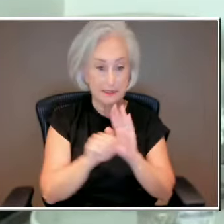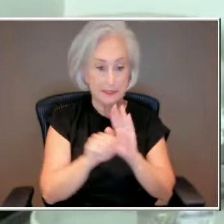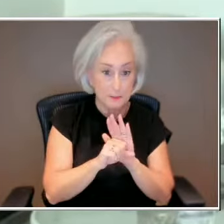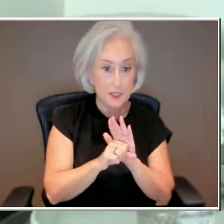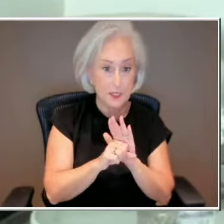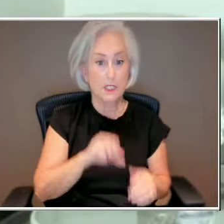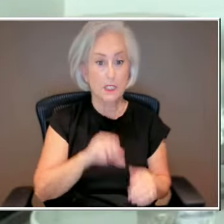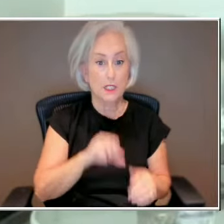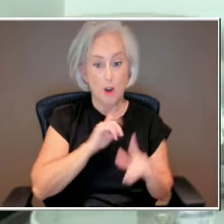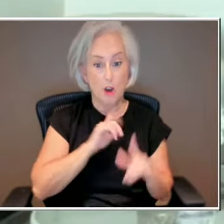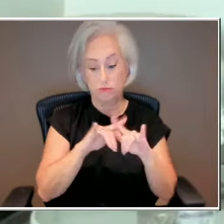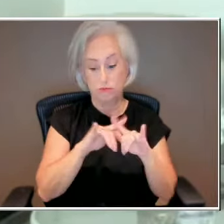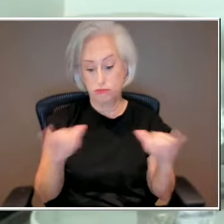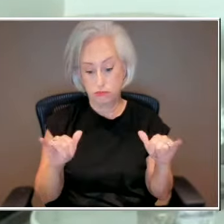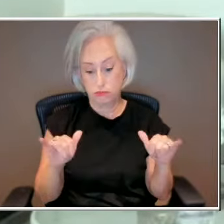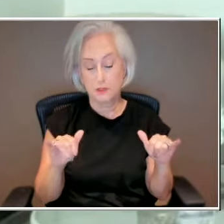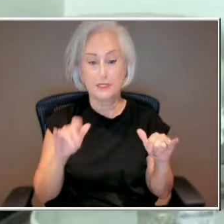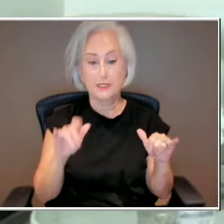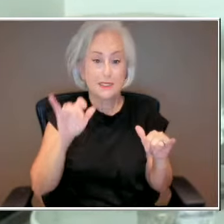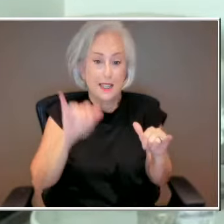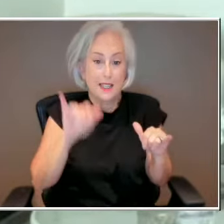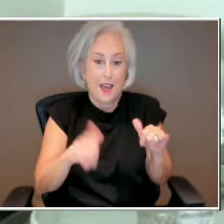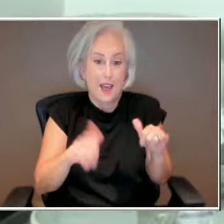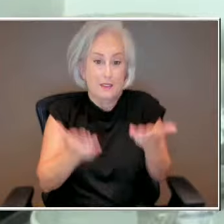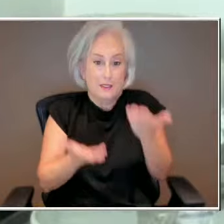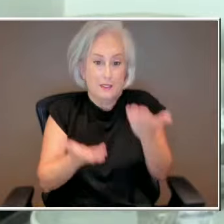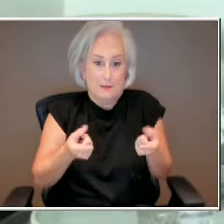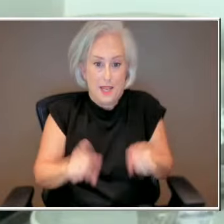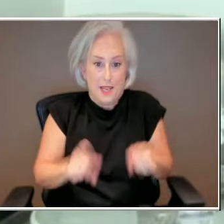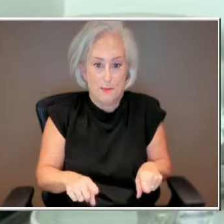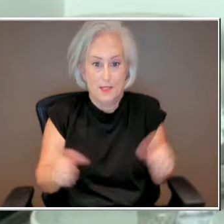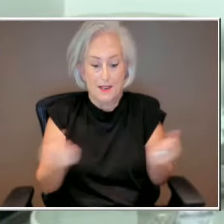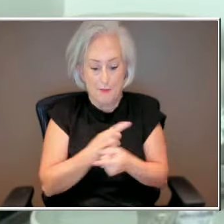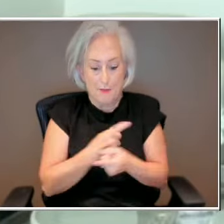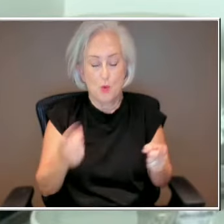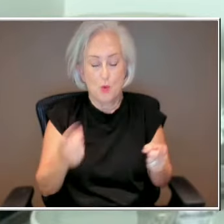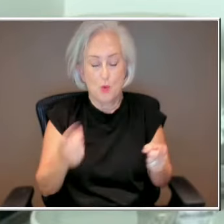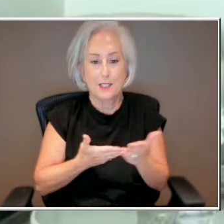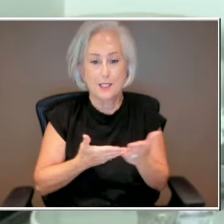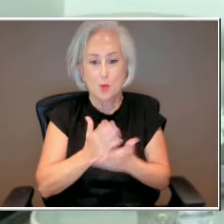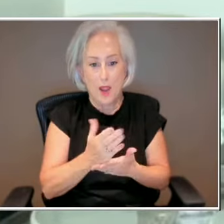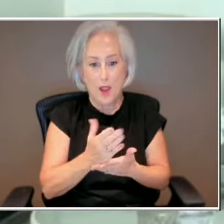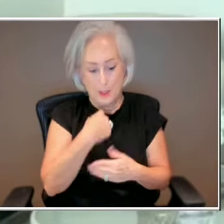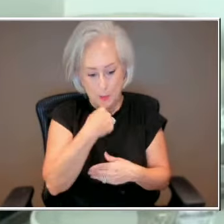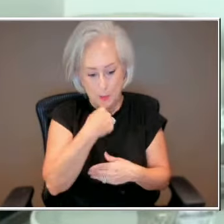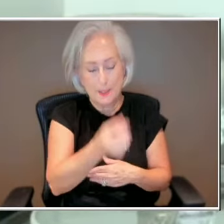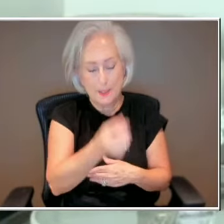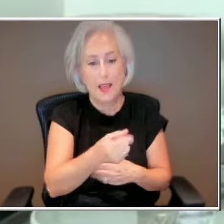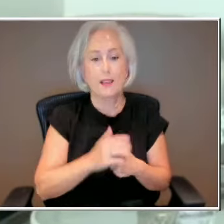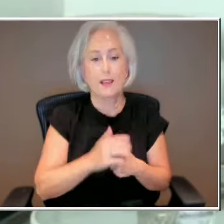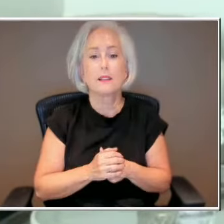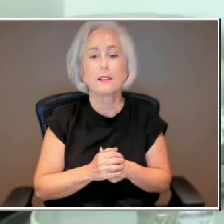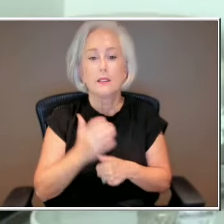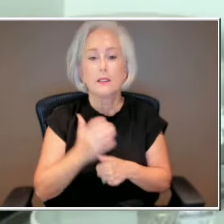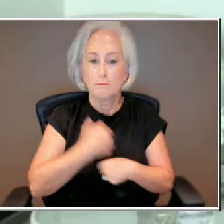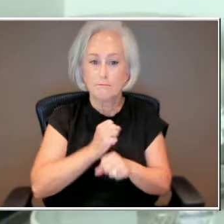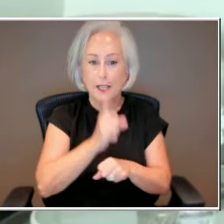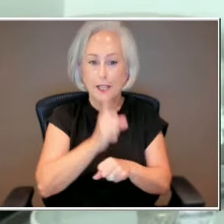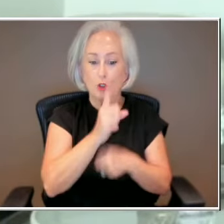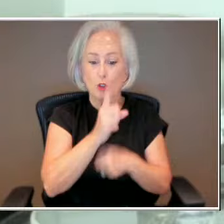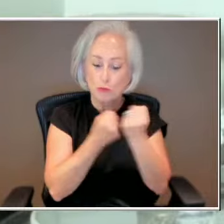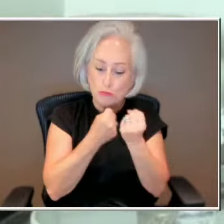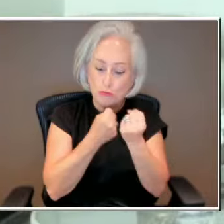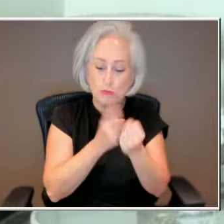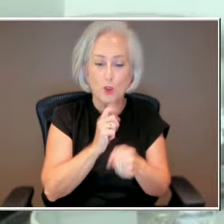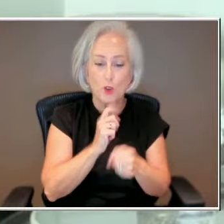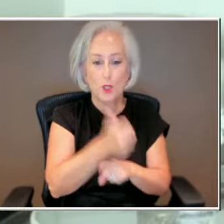like that, are the things that can be going on. Everyone has a right to speak up and to say those things. So make sure you're an advocate for yourself. Don't shy